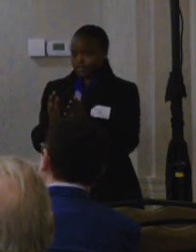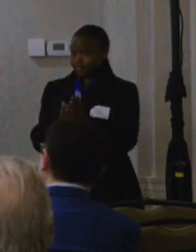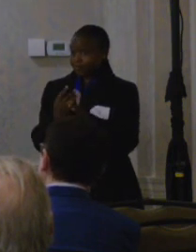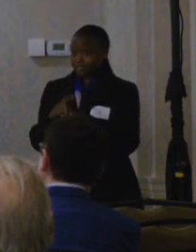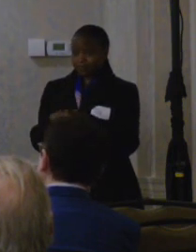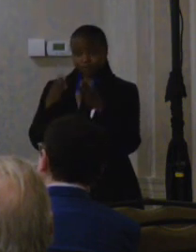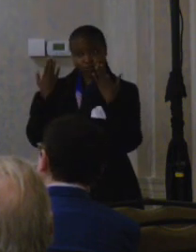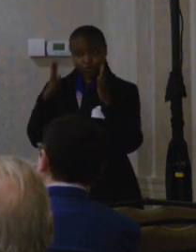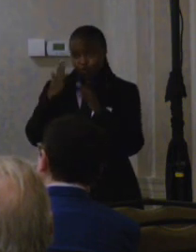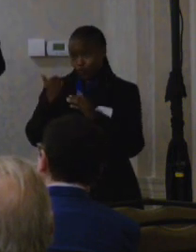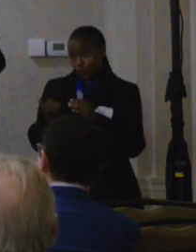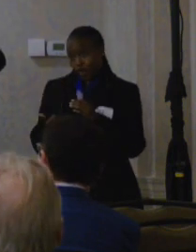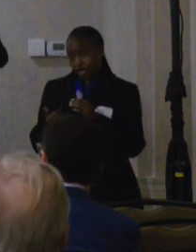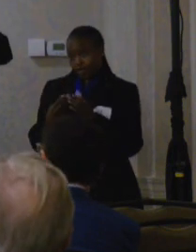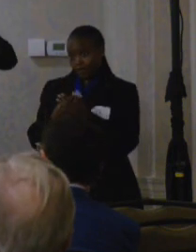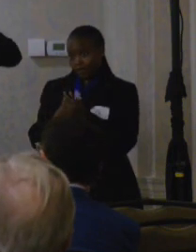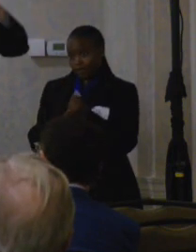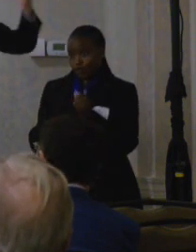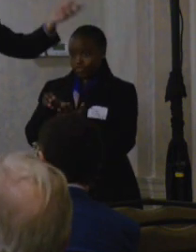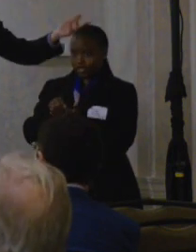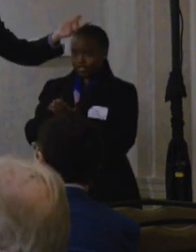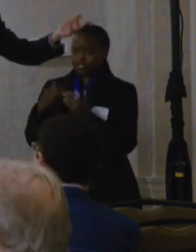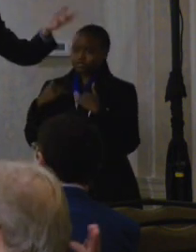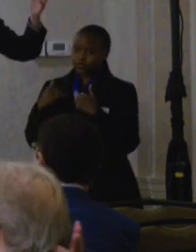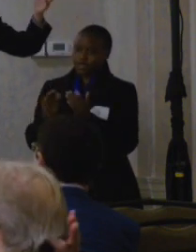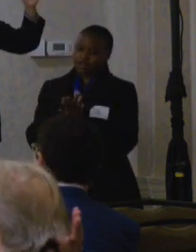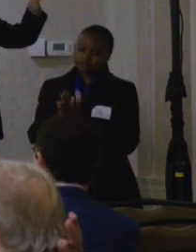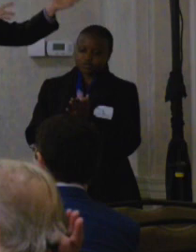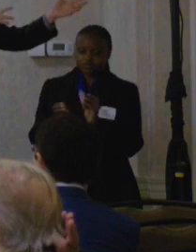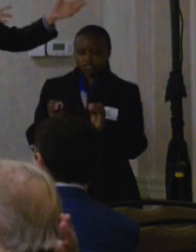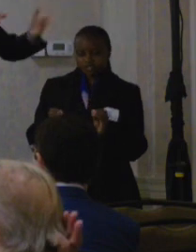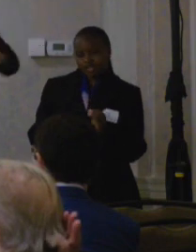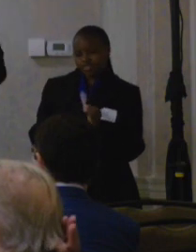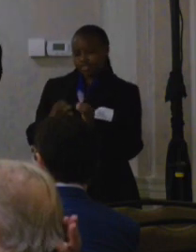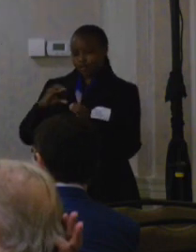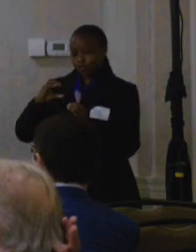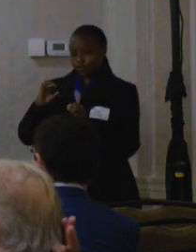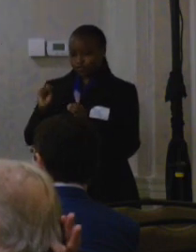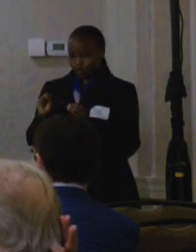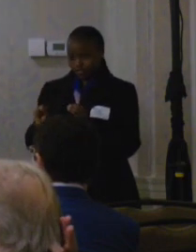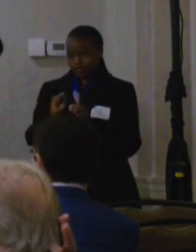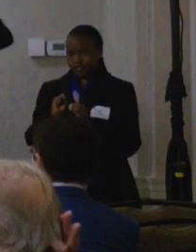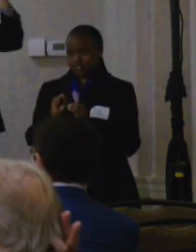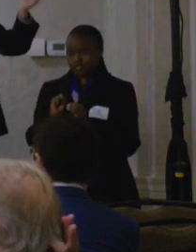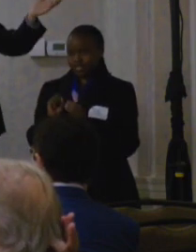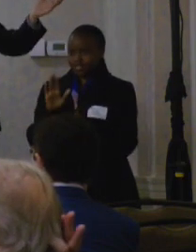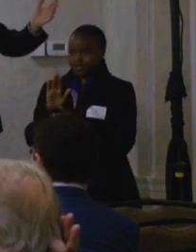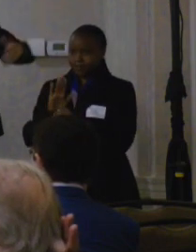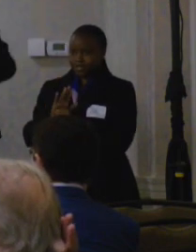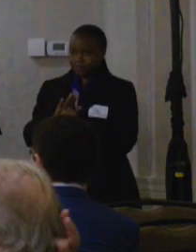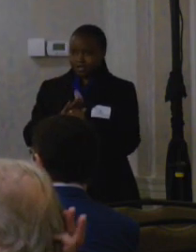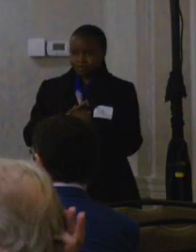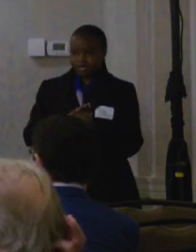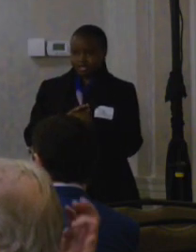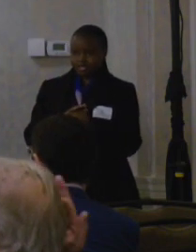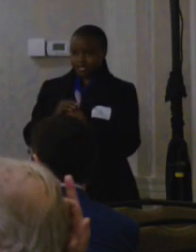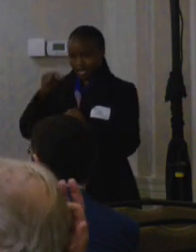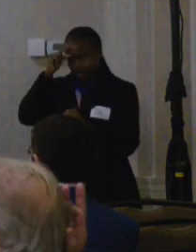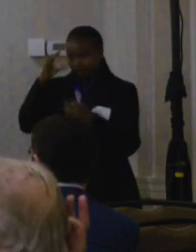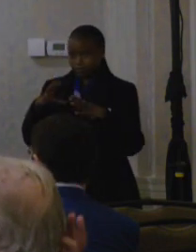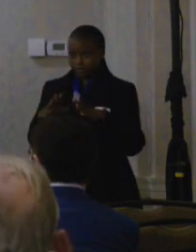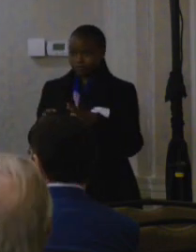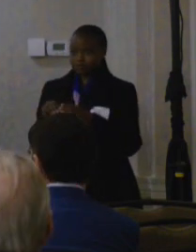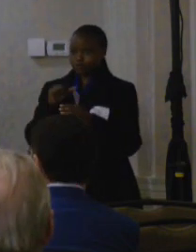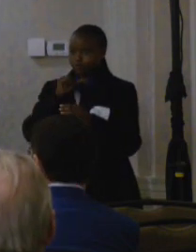why. Like those are both kind of cases, okay, we have these unmotivated civil servants in this one case, and there are many motivated civil servants, but that's what the